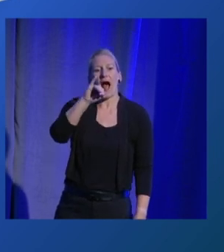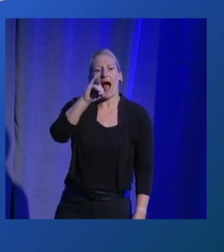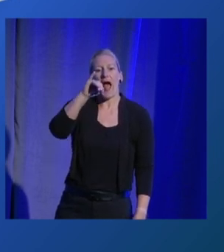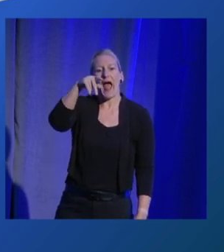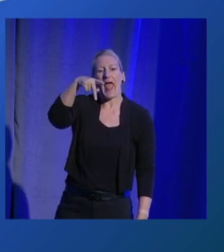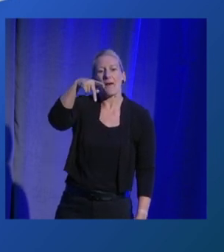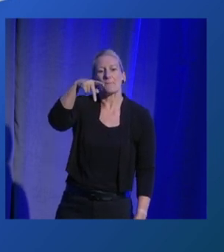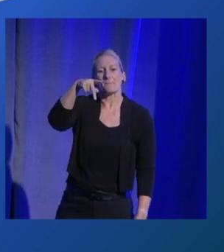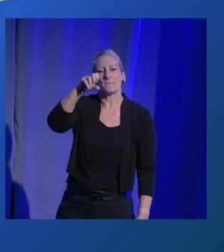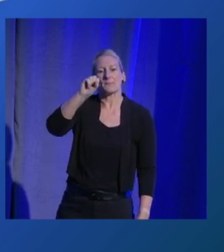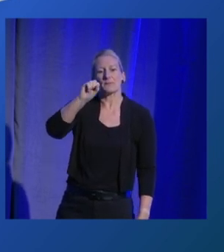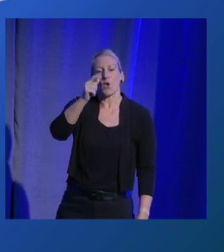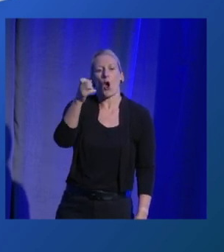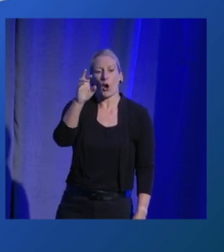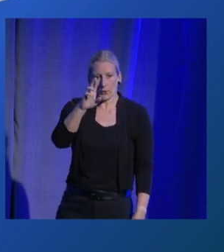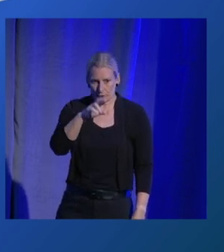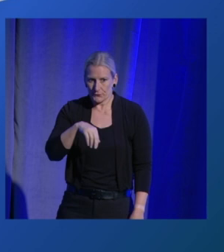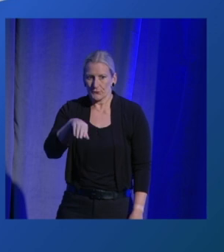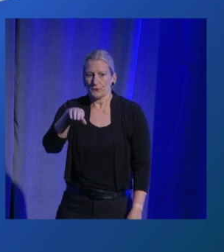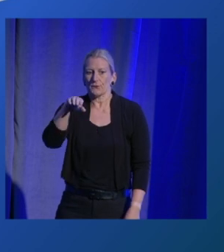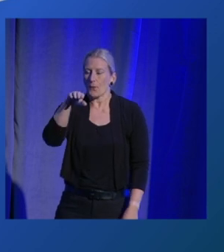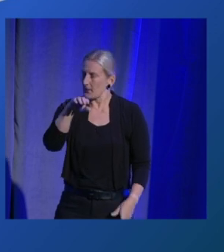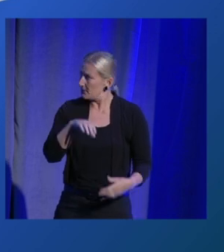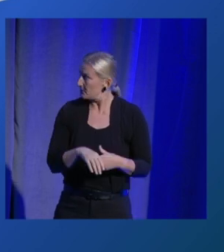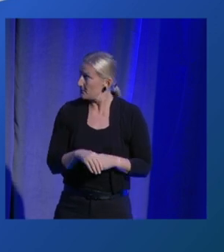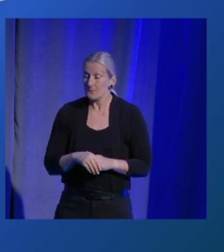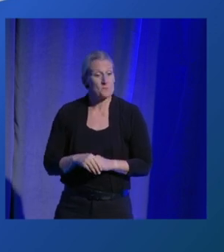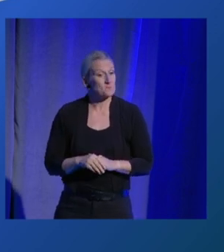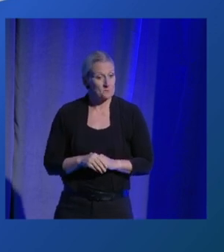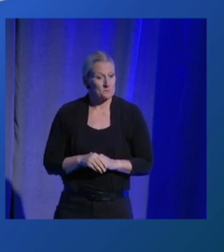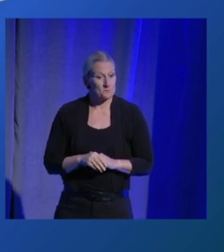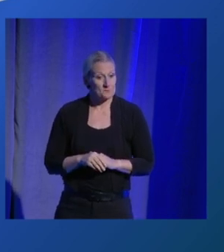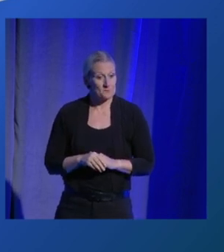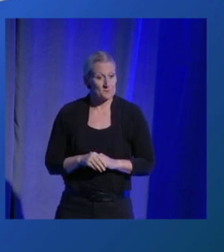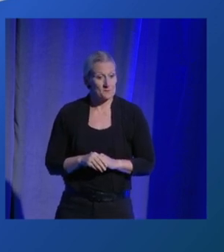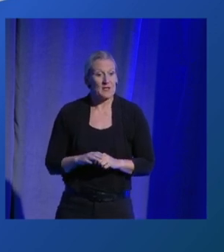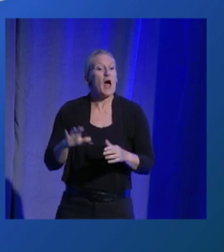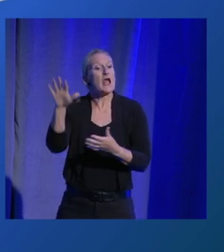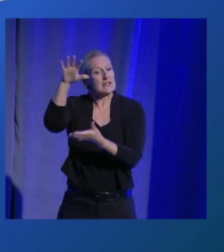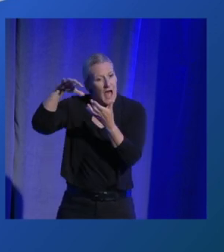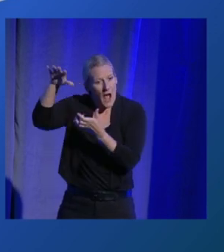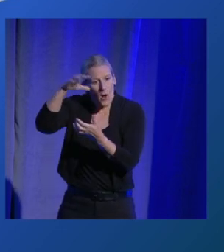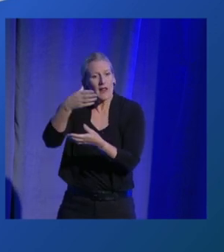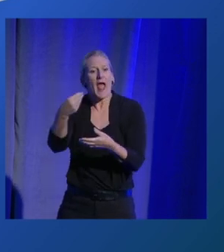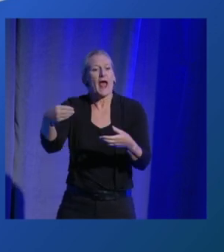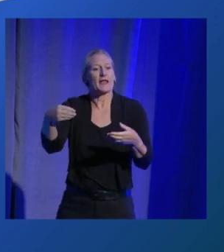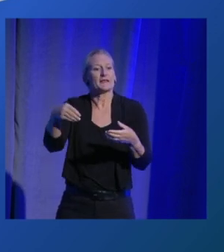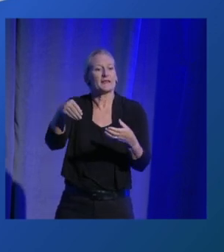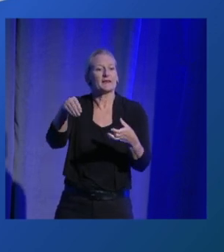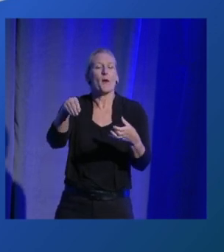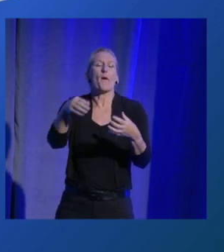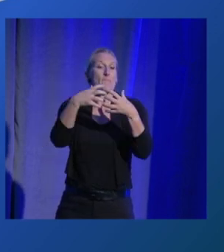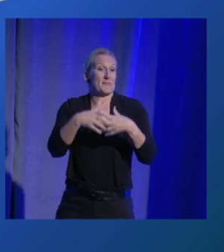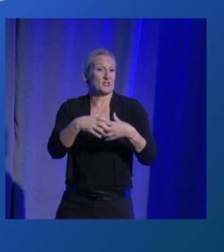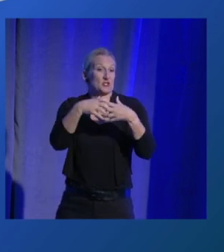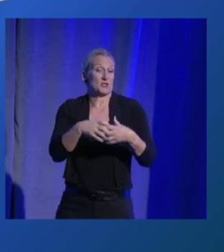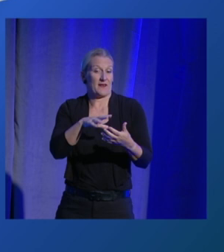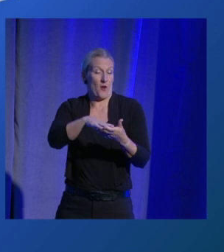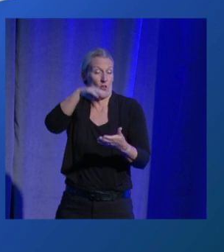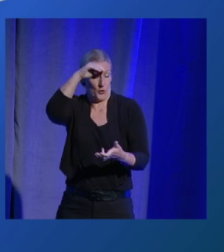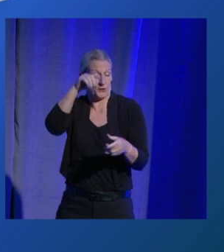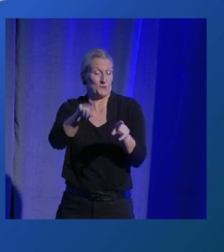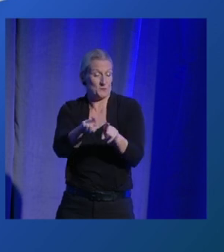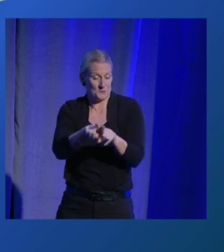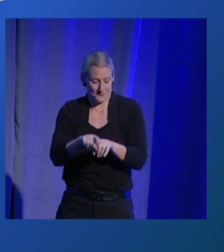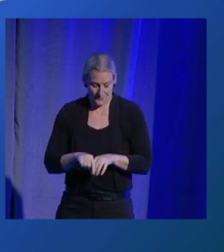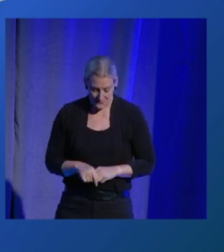GPS Radio occultation Data clouds and machine learning on Earth observations so I want to review